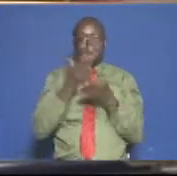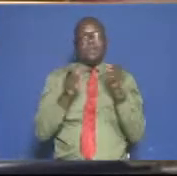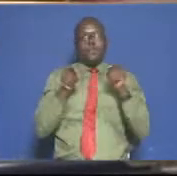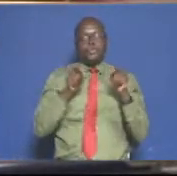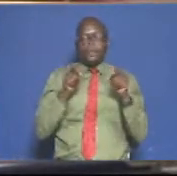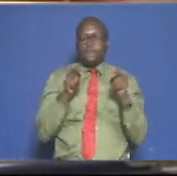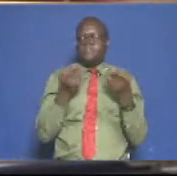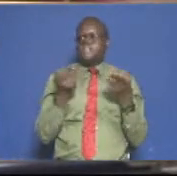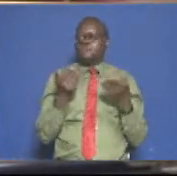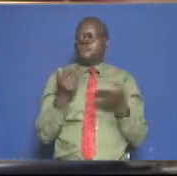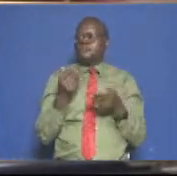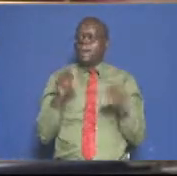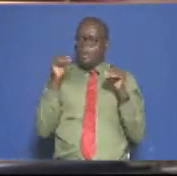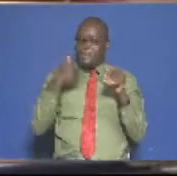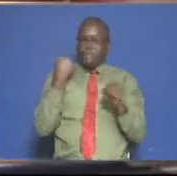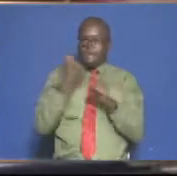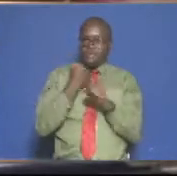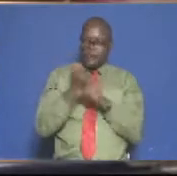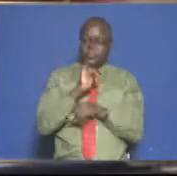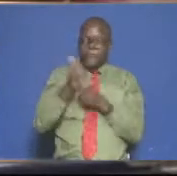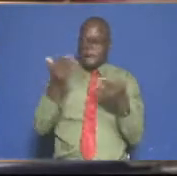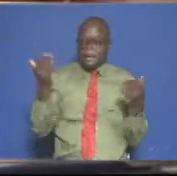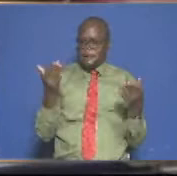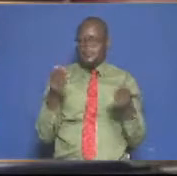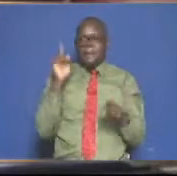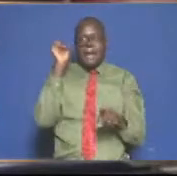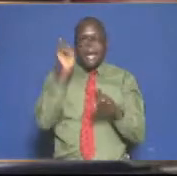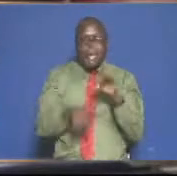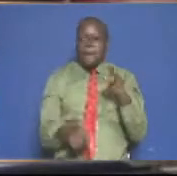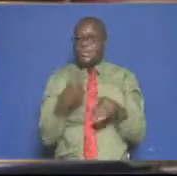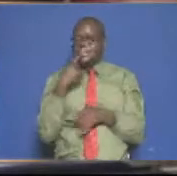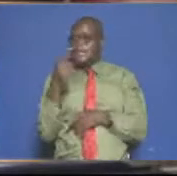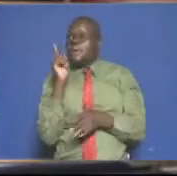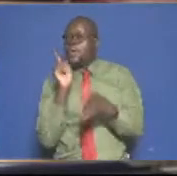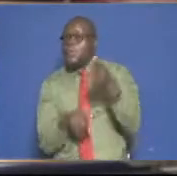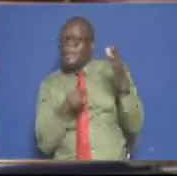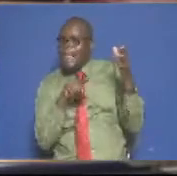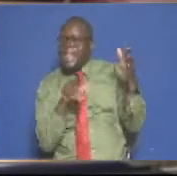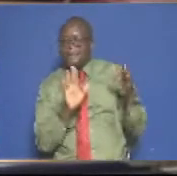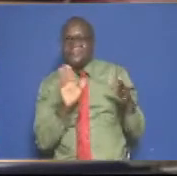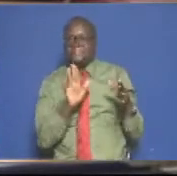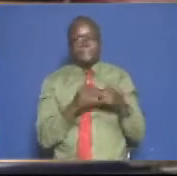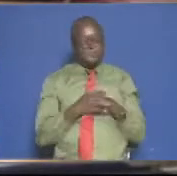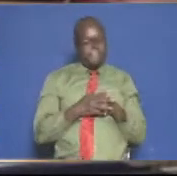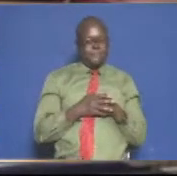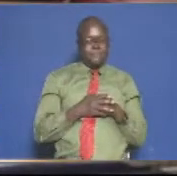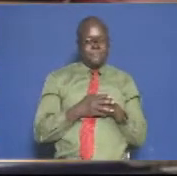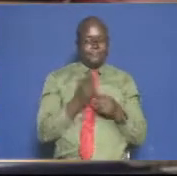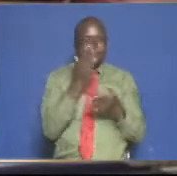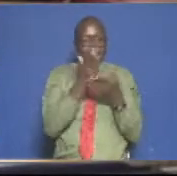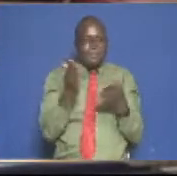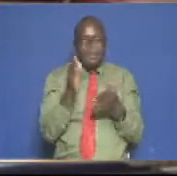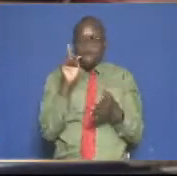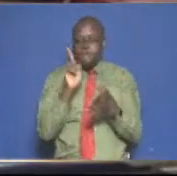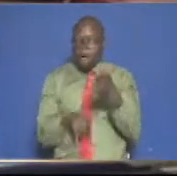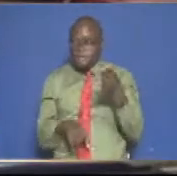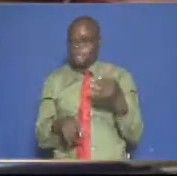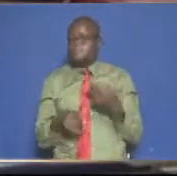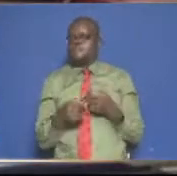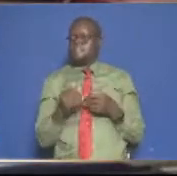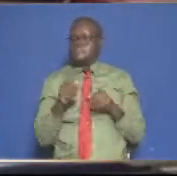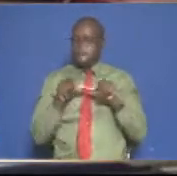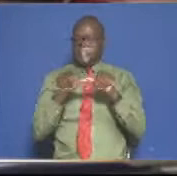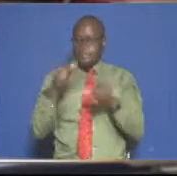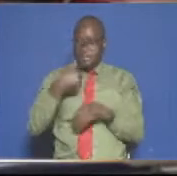was able to wait for me to do those things that I did. I will not say what it was then. But Mr. Speaker, part of what sustained